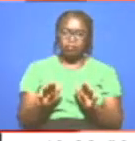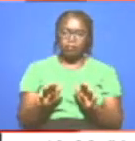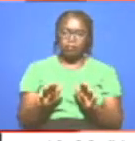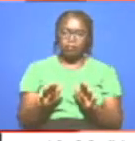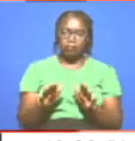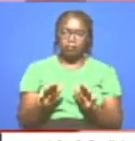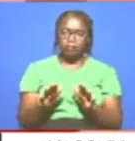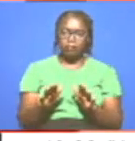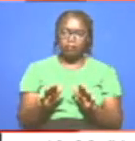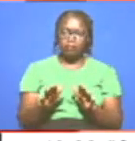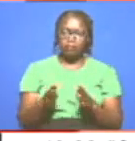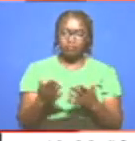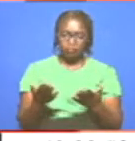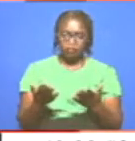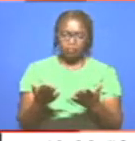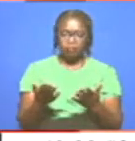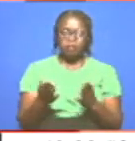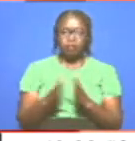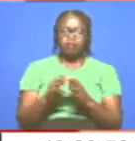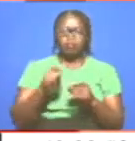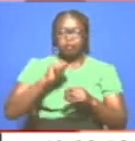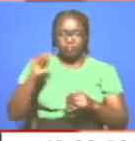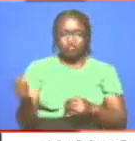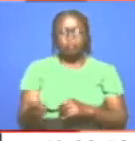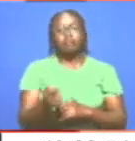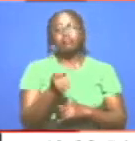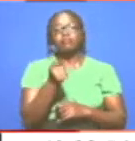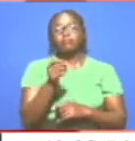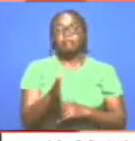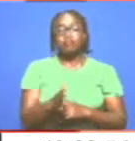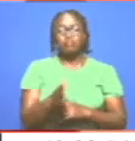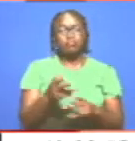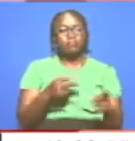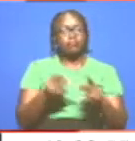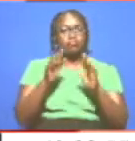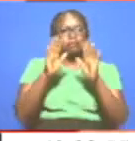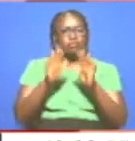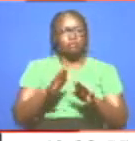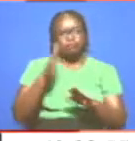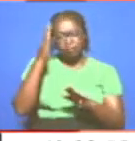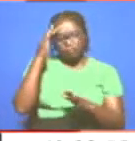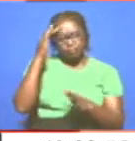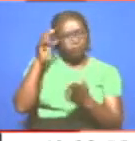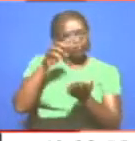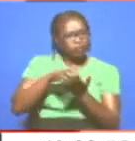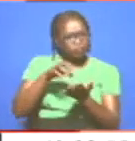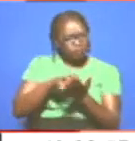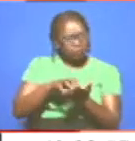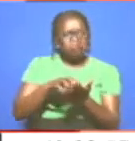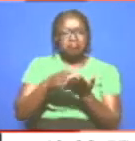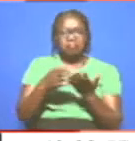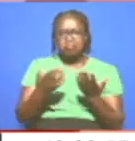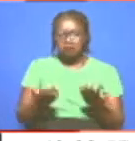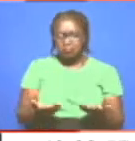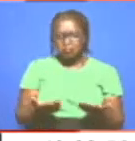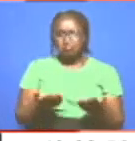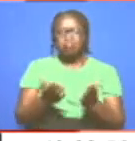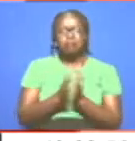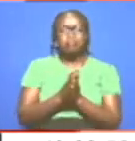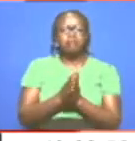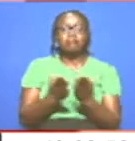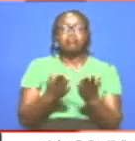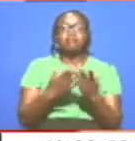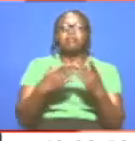we cricketers will be very, very, very crucial. We know all cricketers where the situation, what the situation is, and where we want to go as a